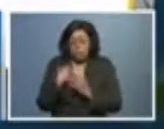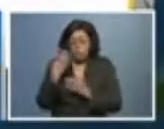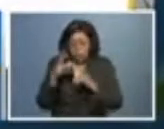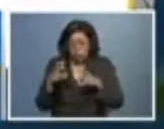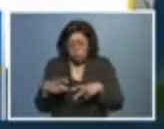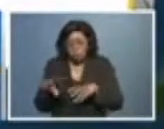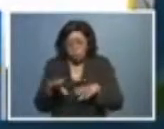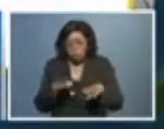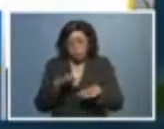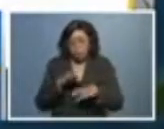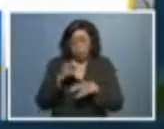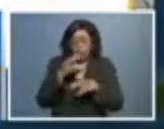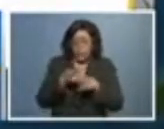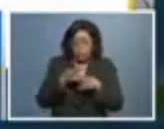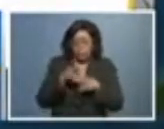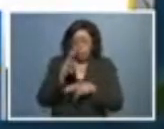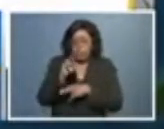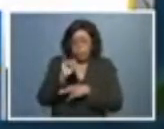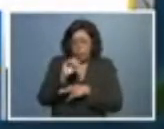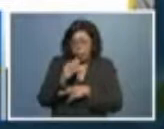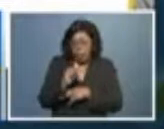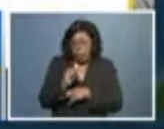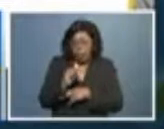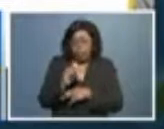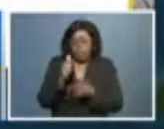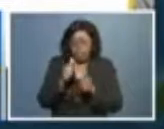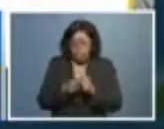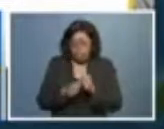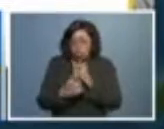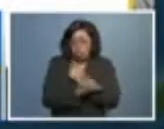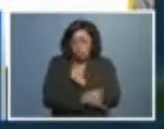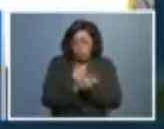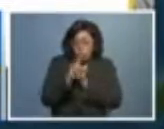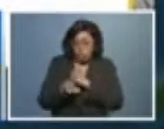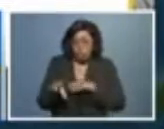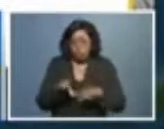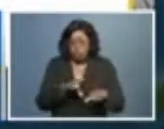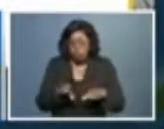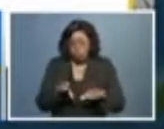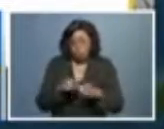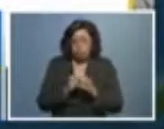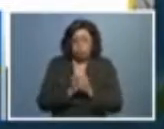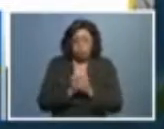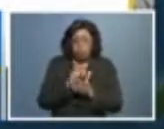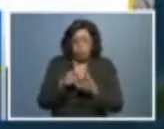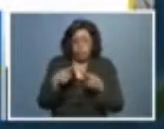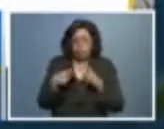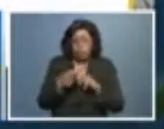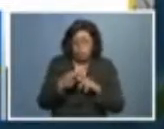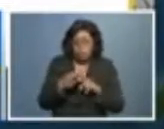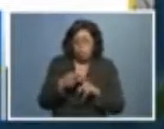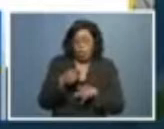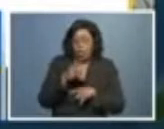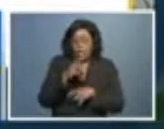called an MIA that each country needs to do to assess where they are, what's present when it comes to mercury